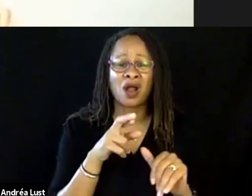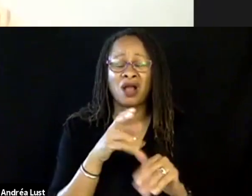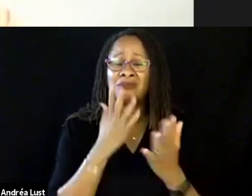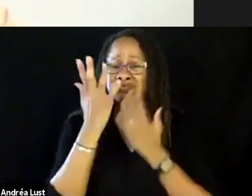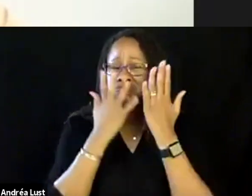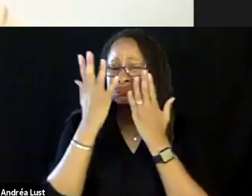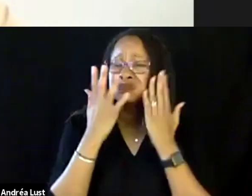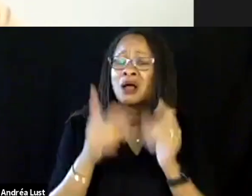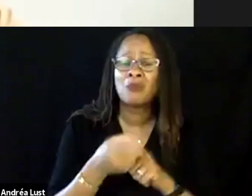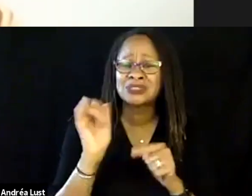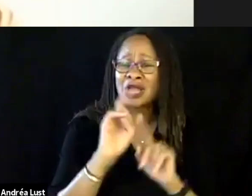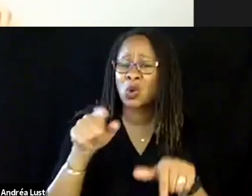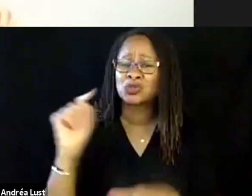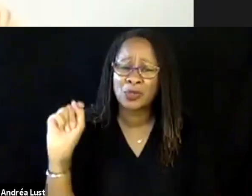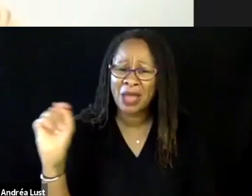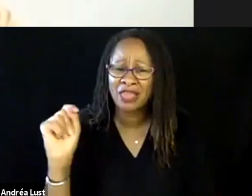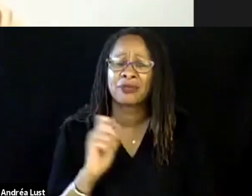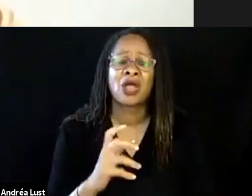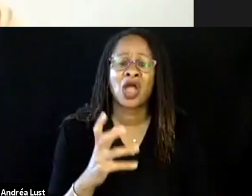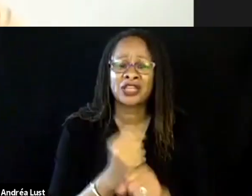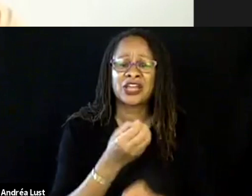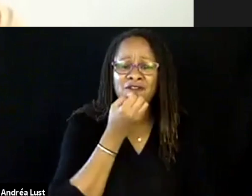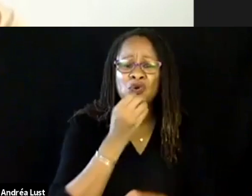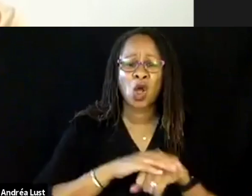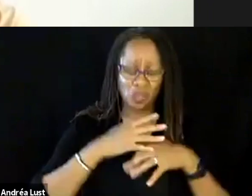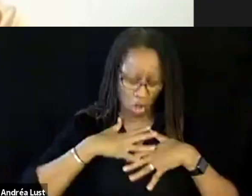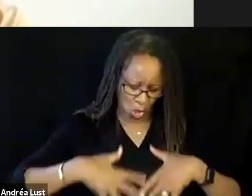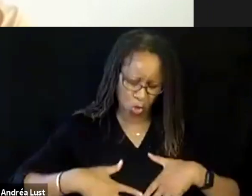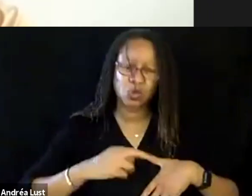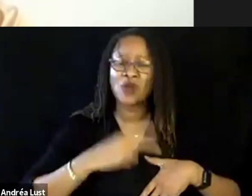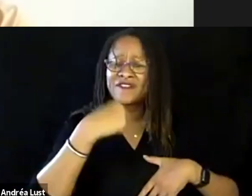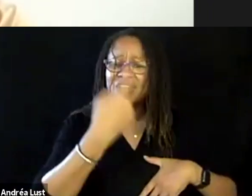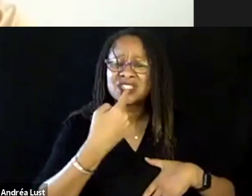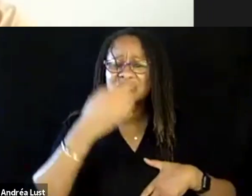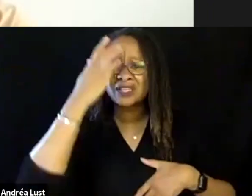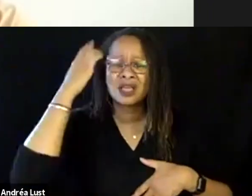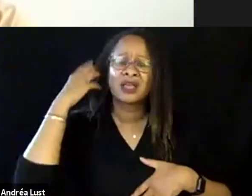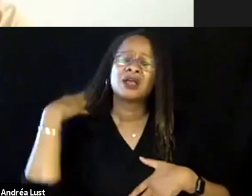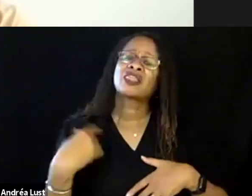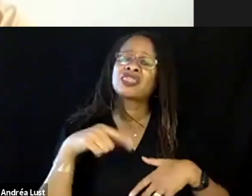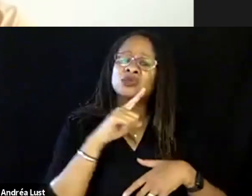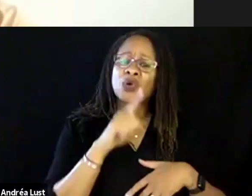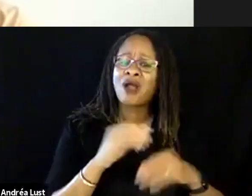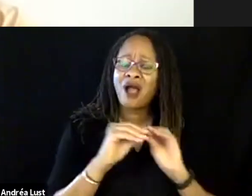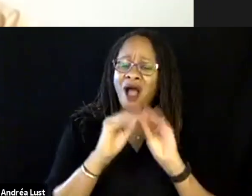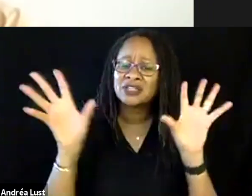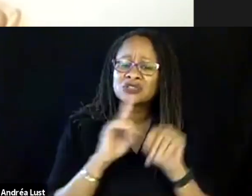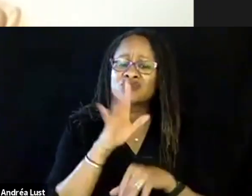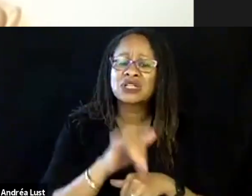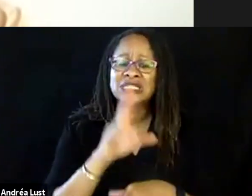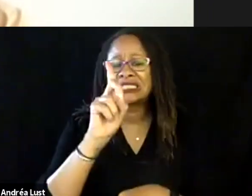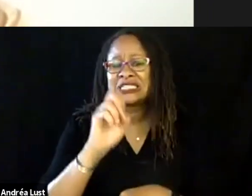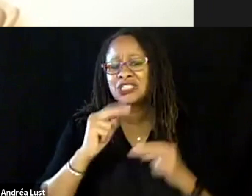to the bathroom or getting food on their clothes or their face. These are obviously really